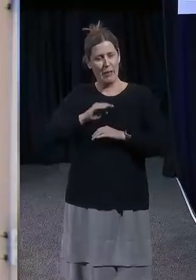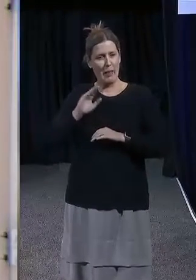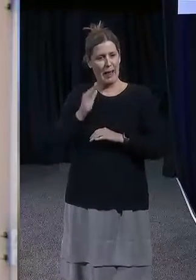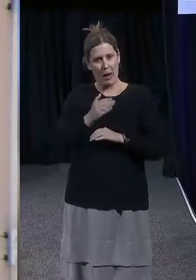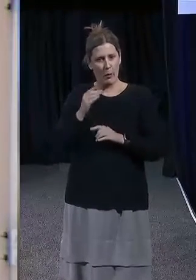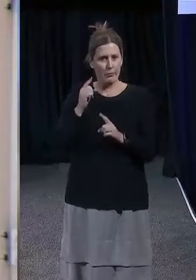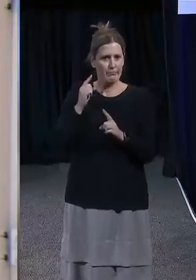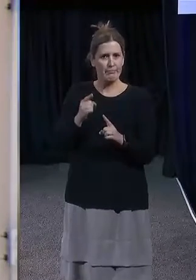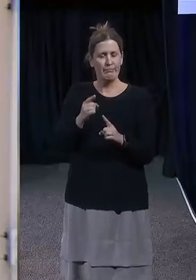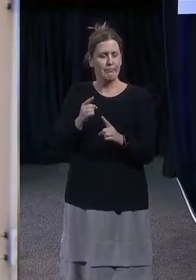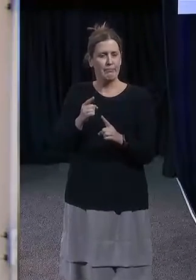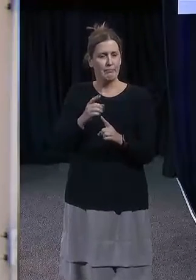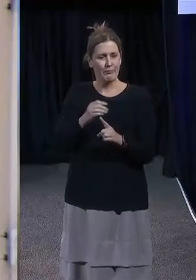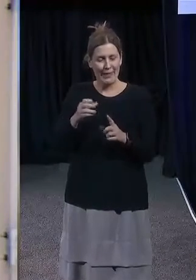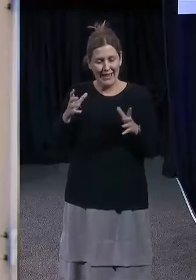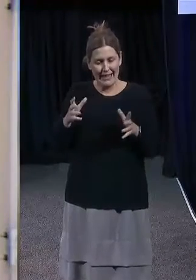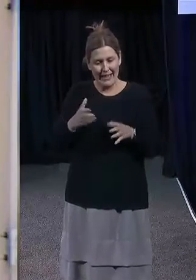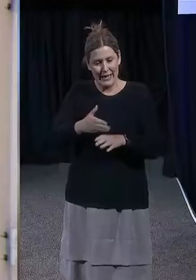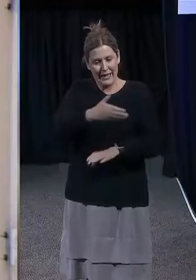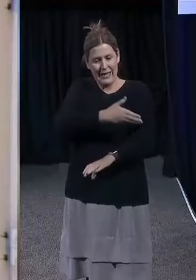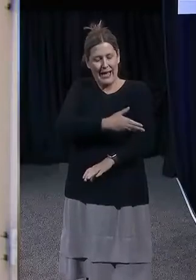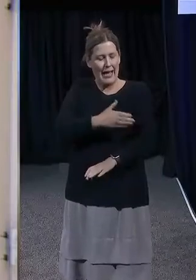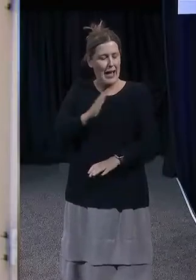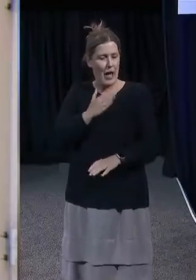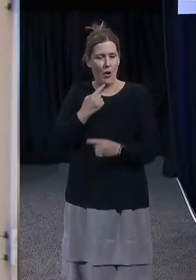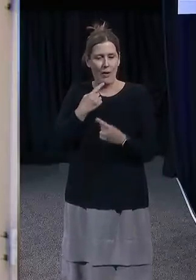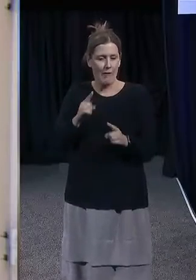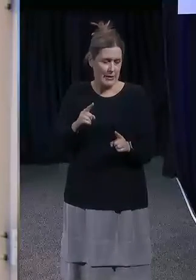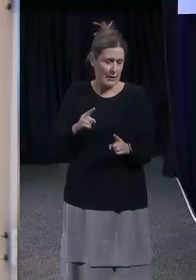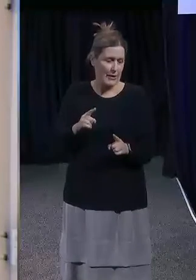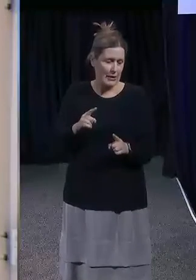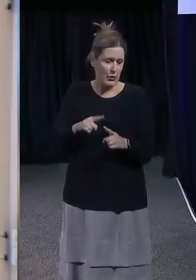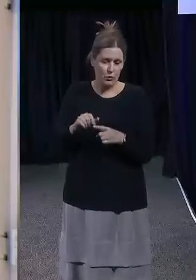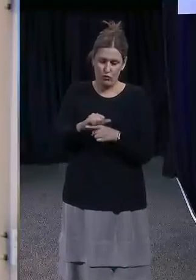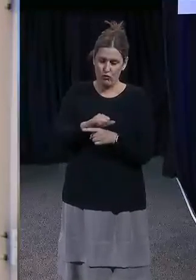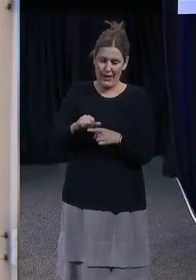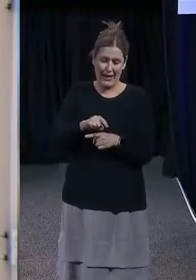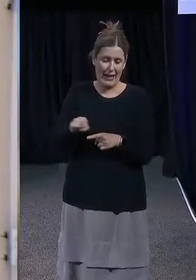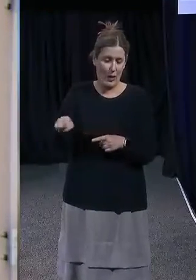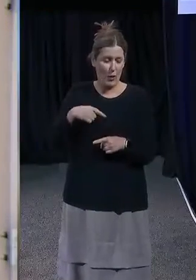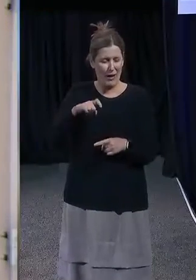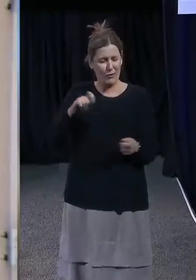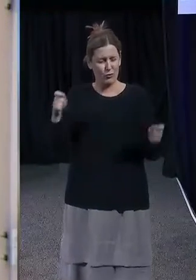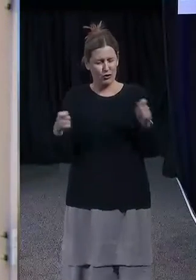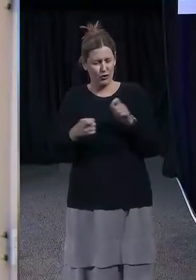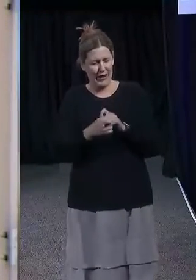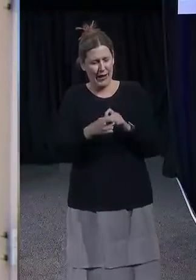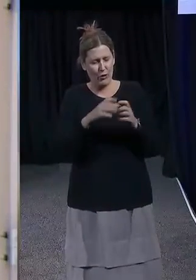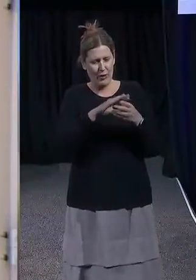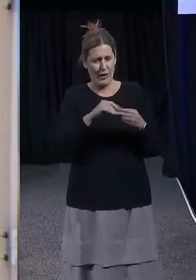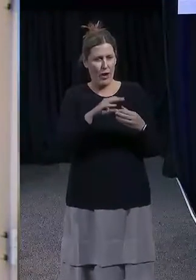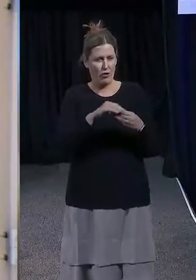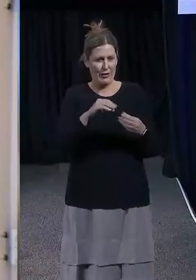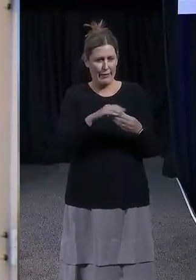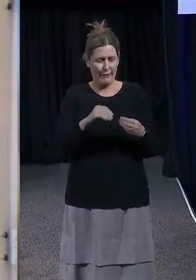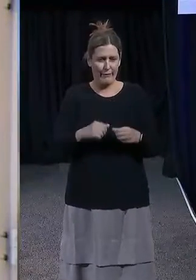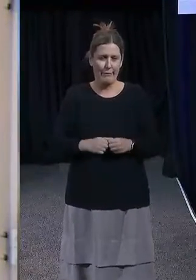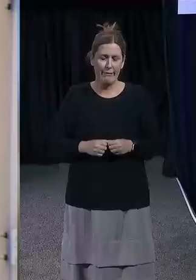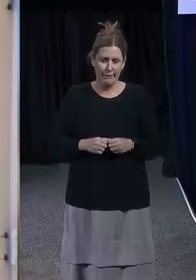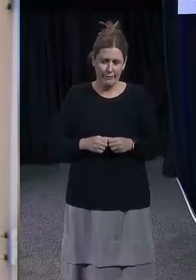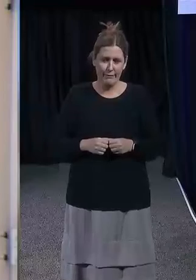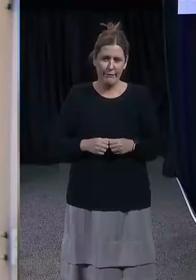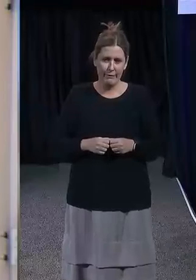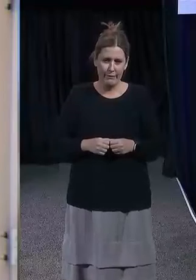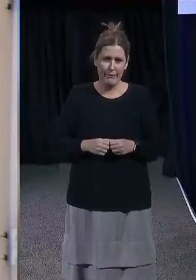destiny and enhance our efficacy. We should change the narrative, like we were doing somebody a favor,